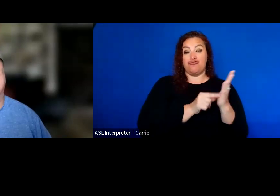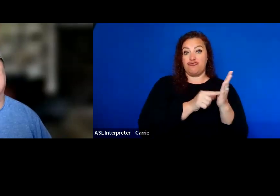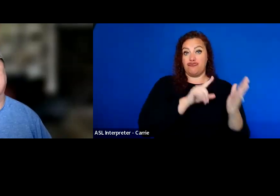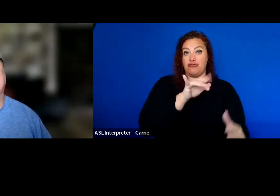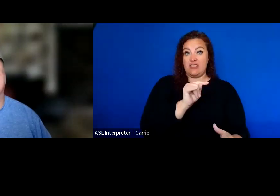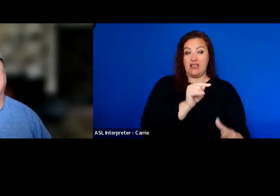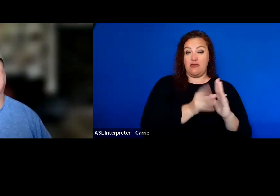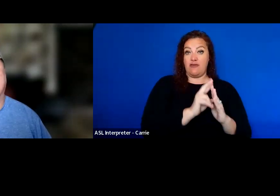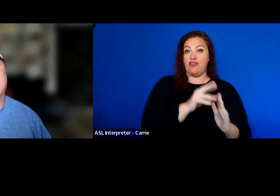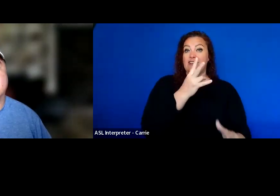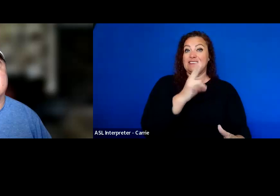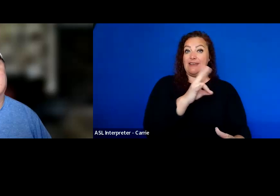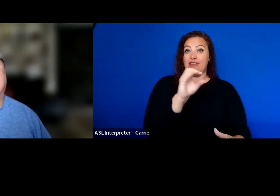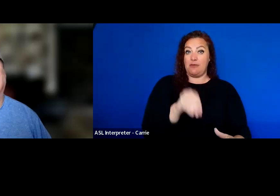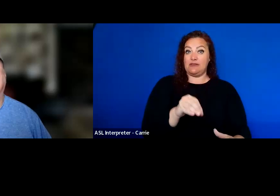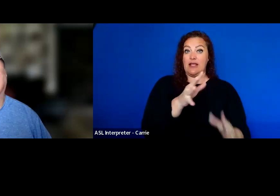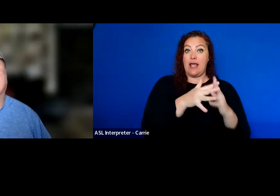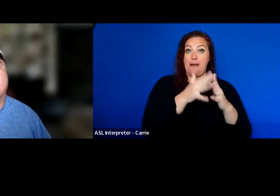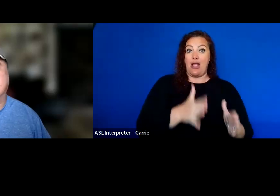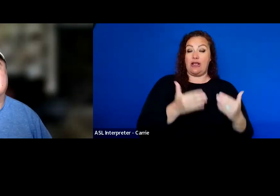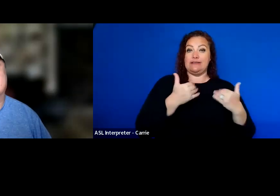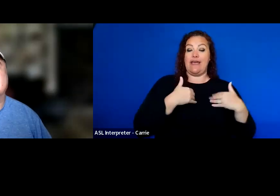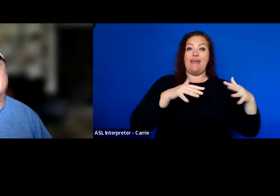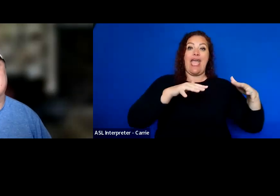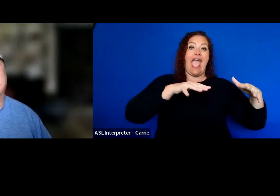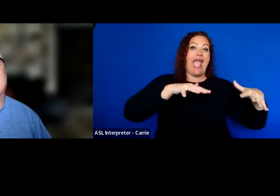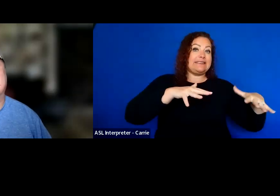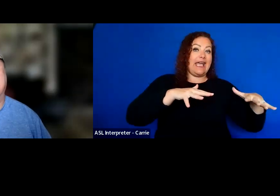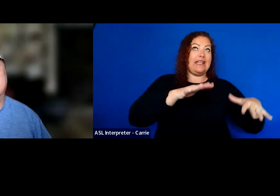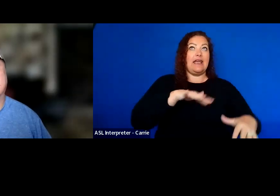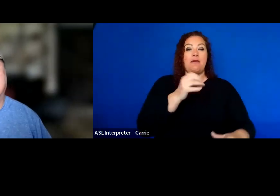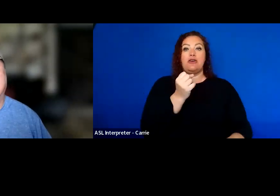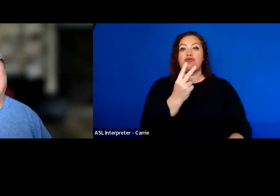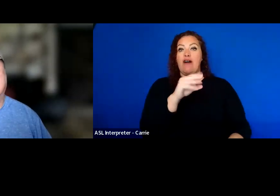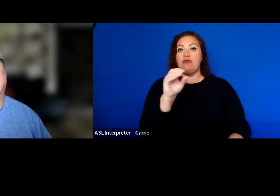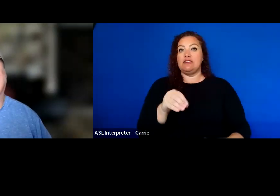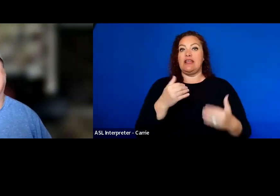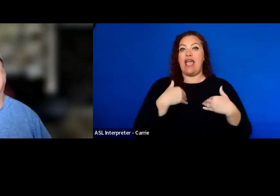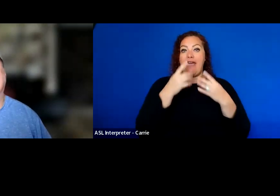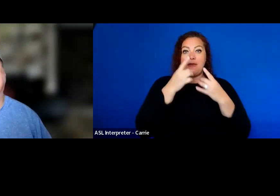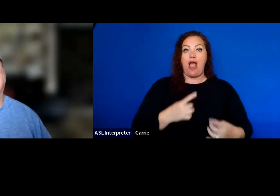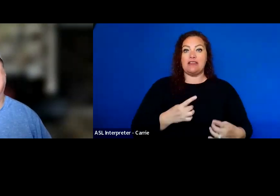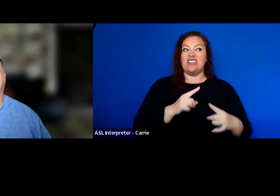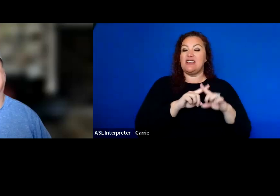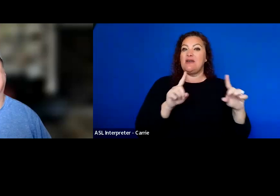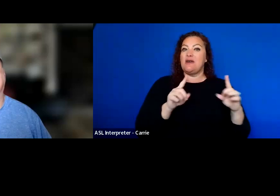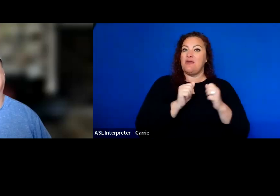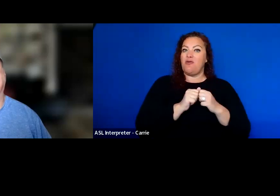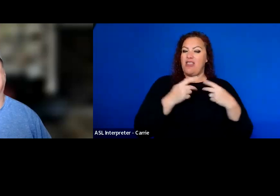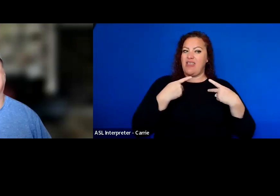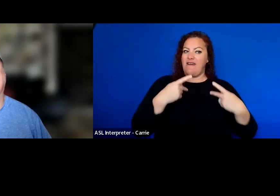17% of Americans have anxiety, around 12% depression. But when it comes with